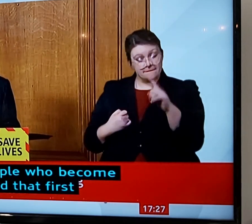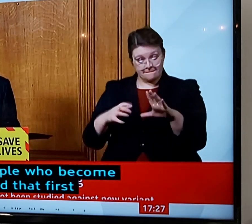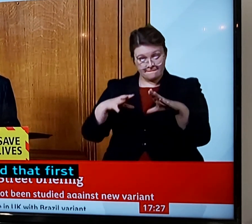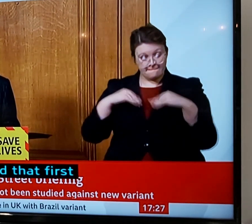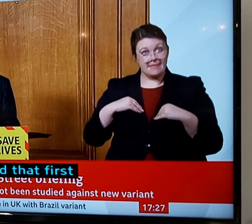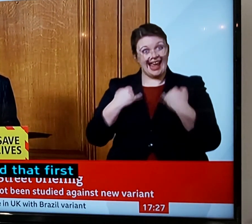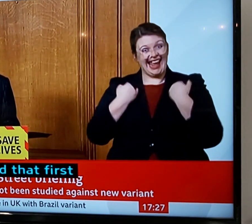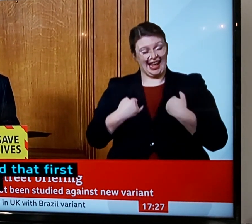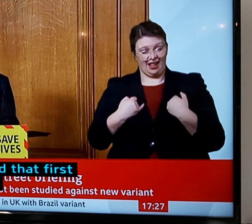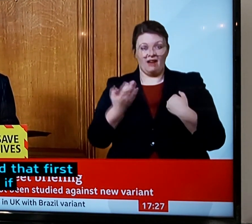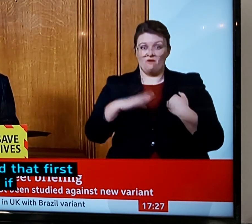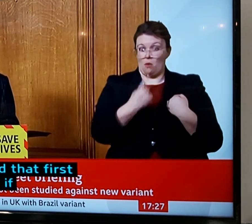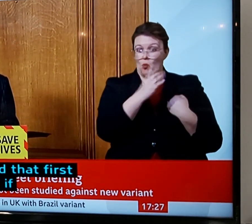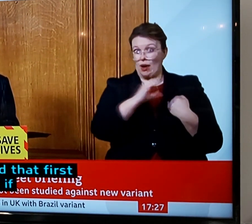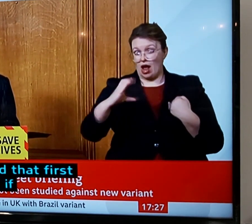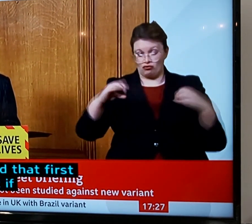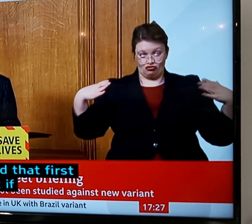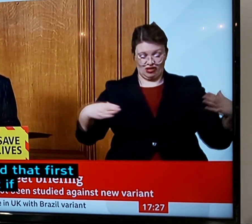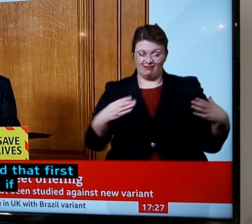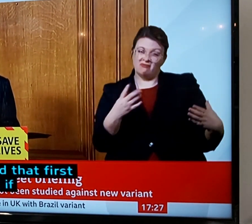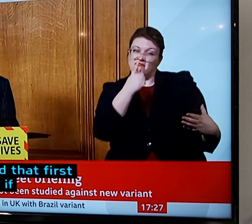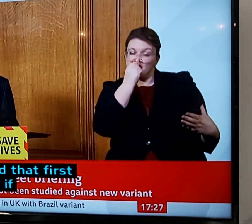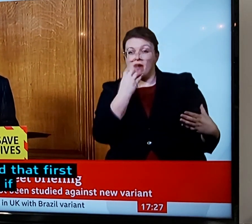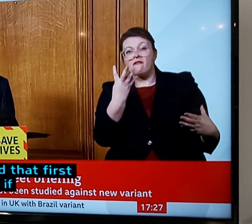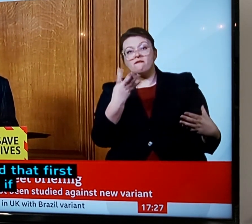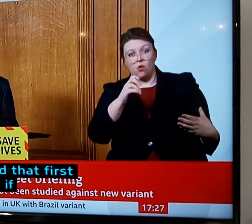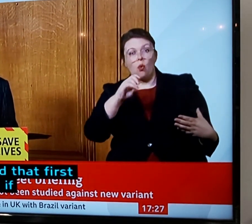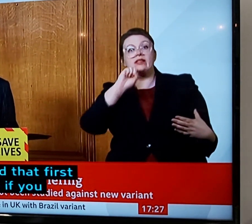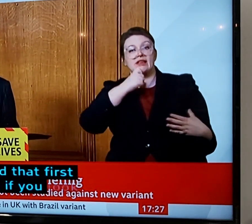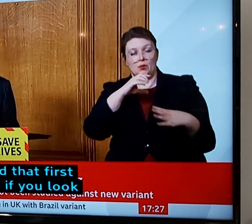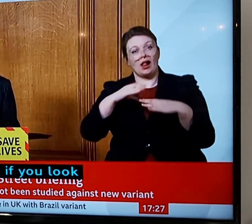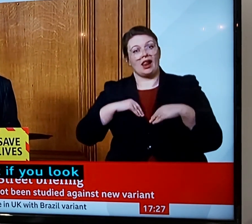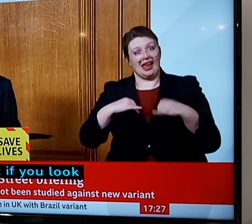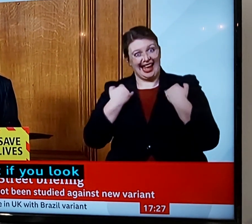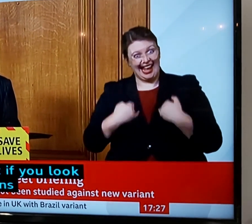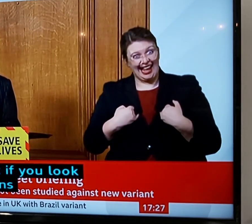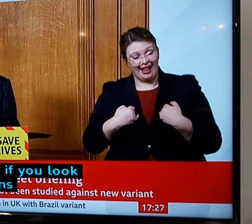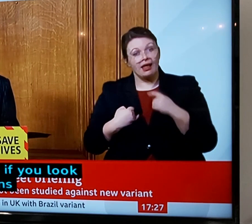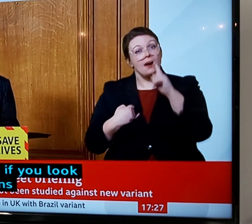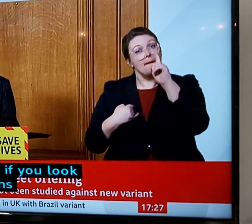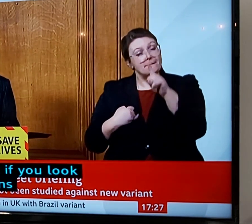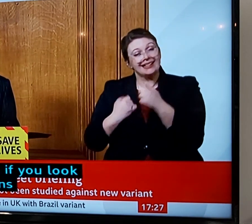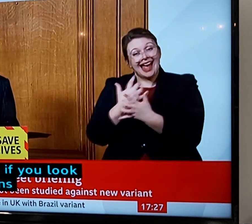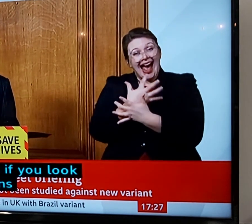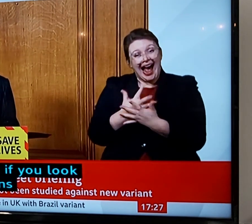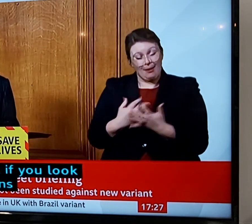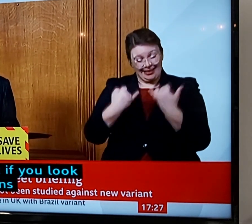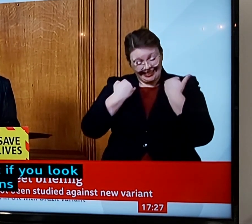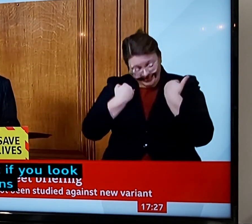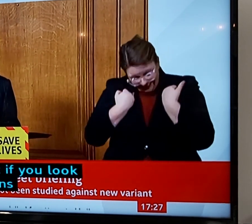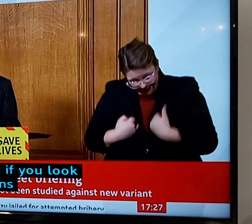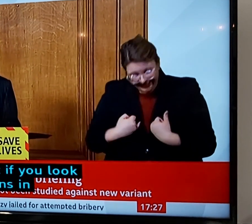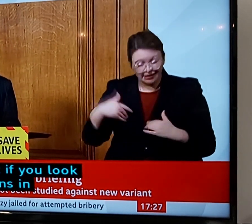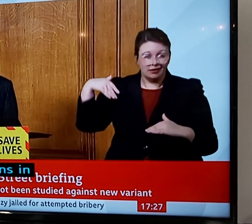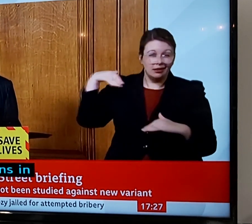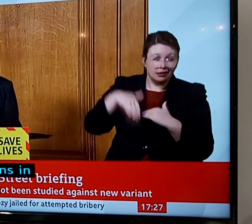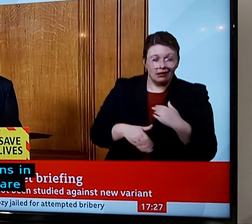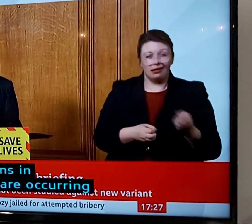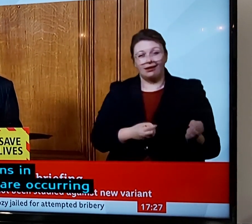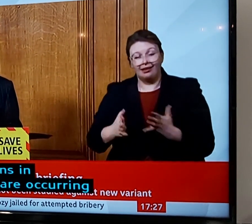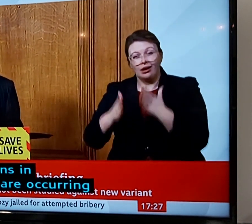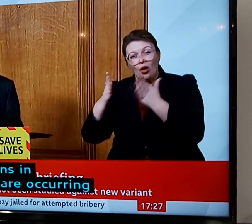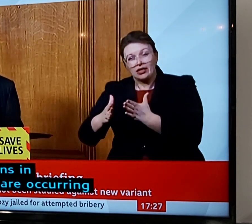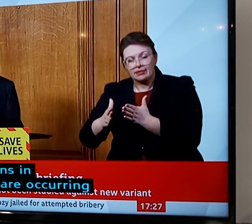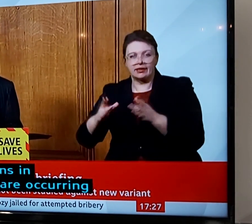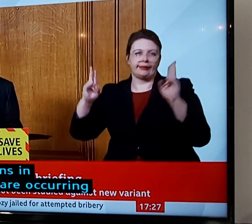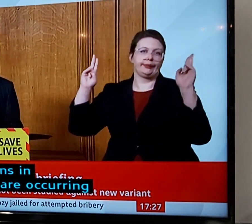hospitalisation that are occurring in those people who still become